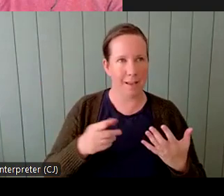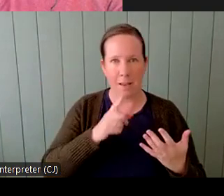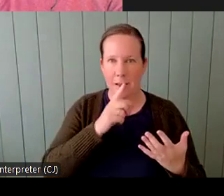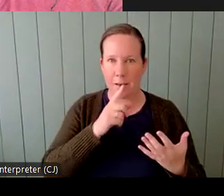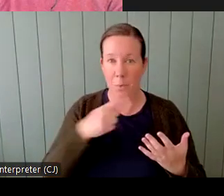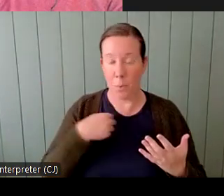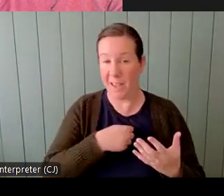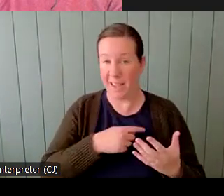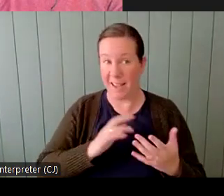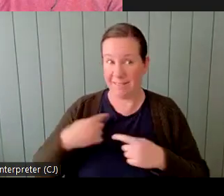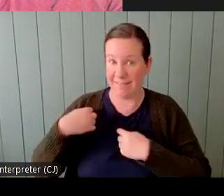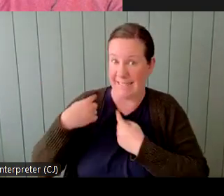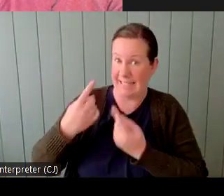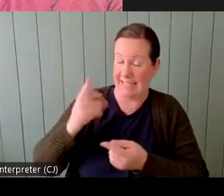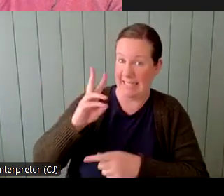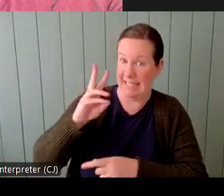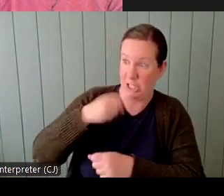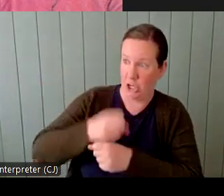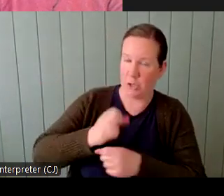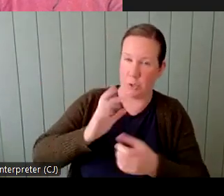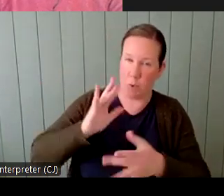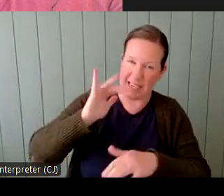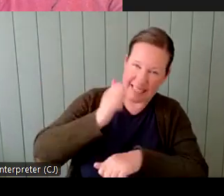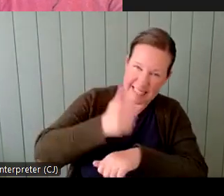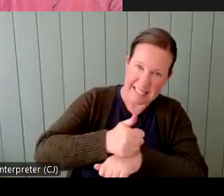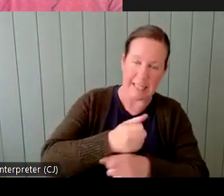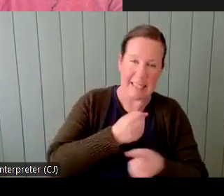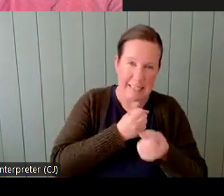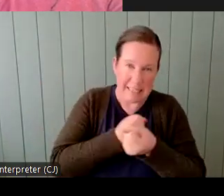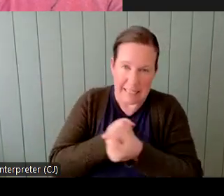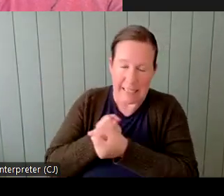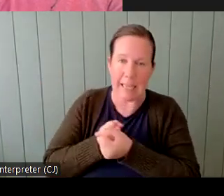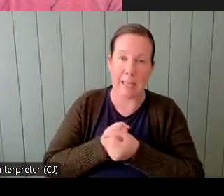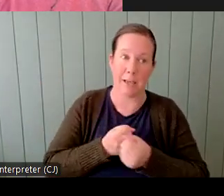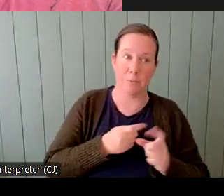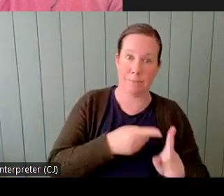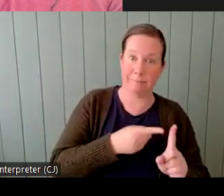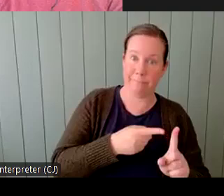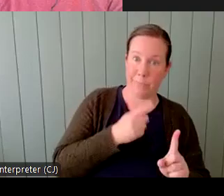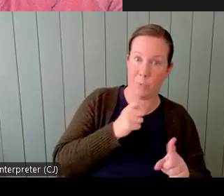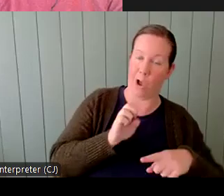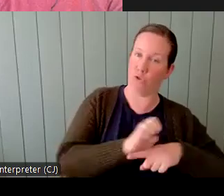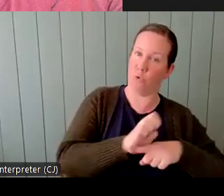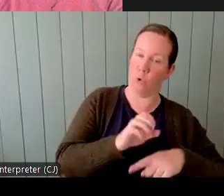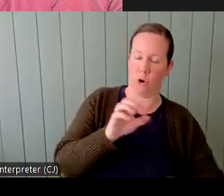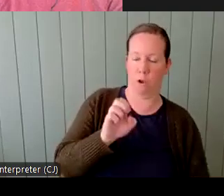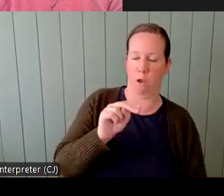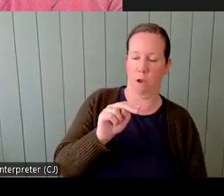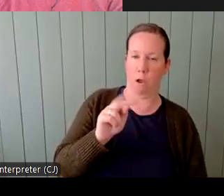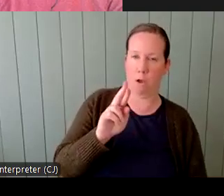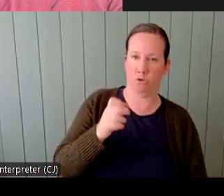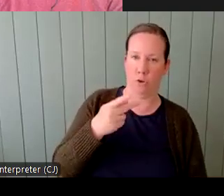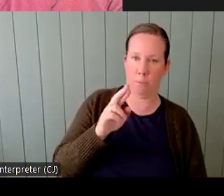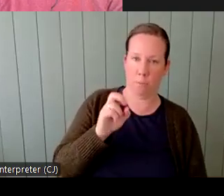created in the past 6 years. We provide supports to entrepreneurs with disabilities, whether they are starting their businesses or as